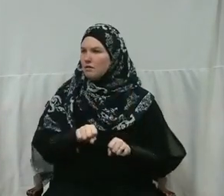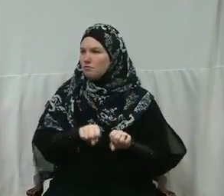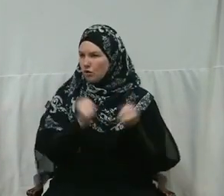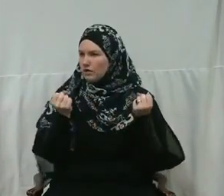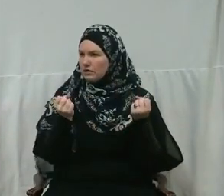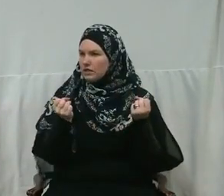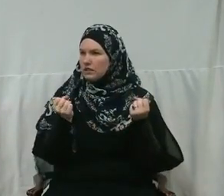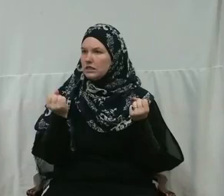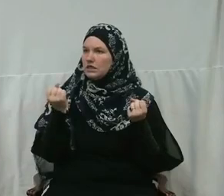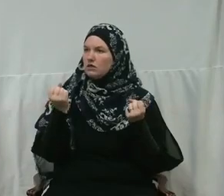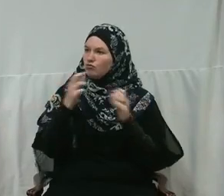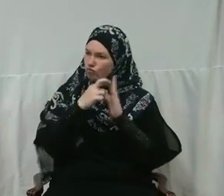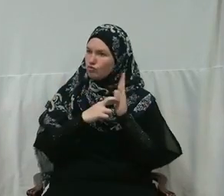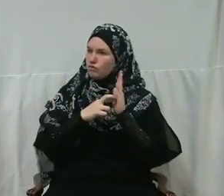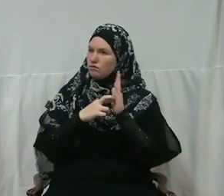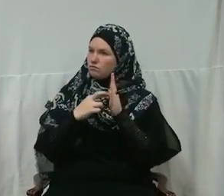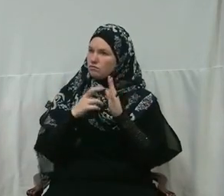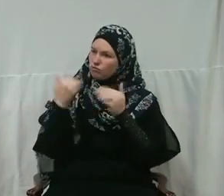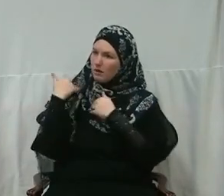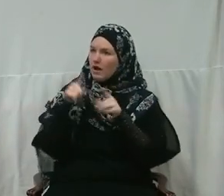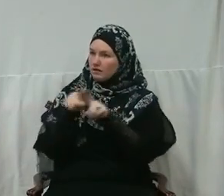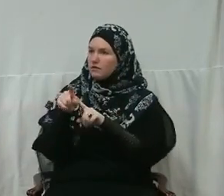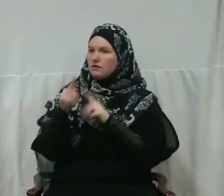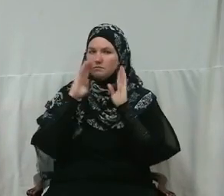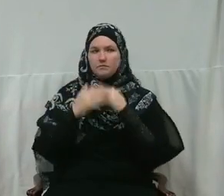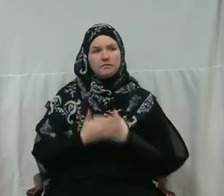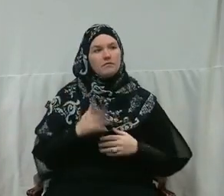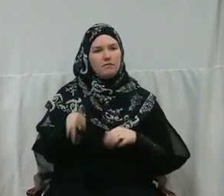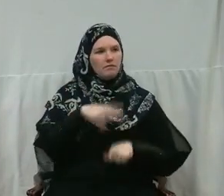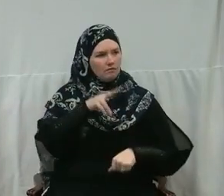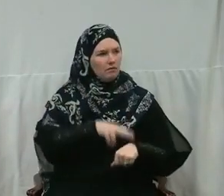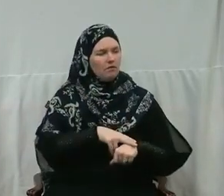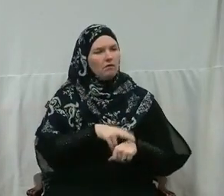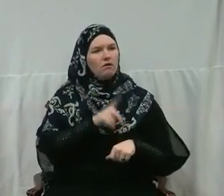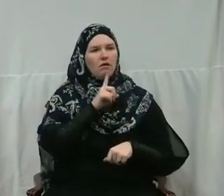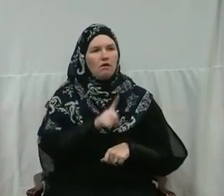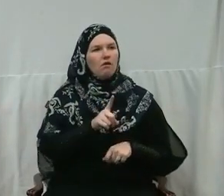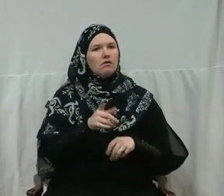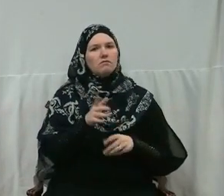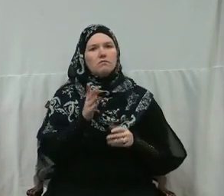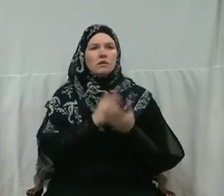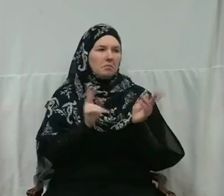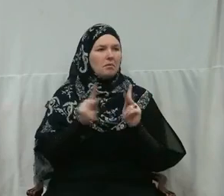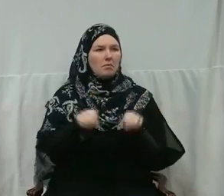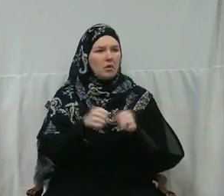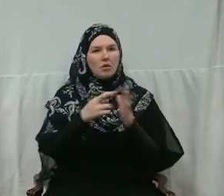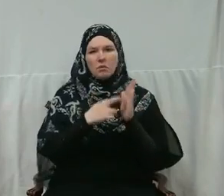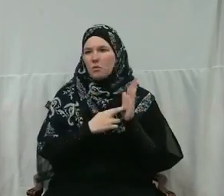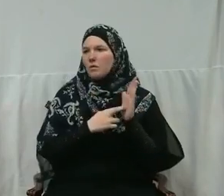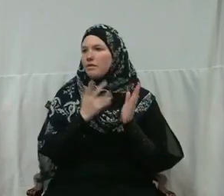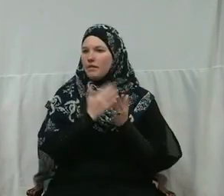apply to you as a Muslim. Of course, there are violations that apply to